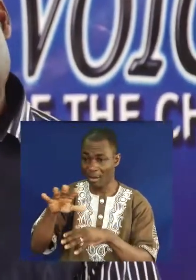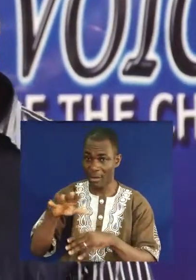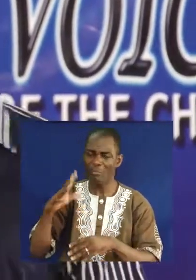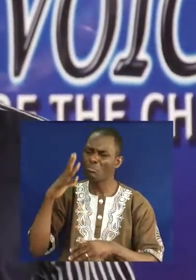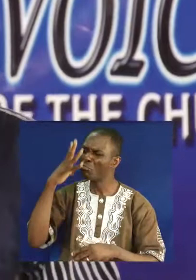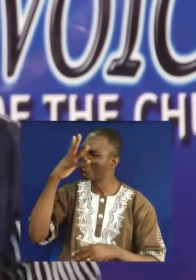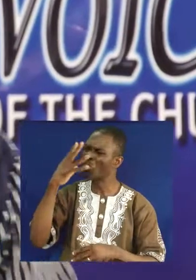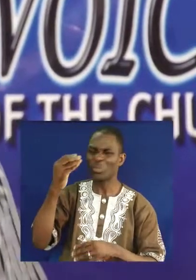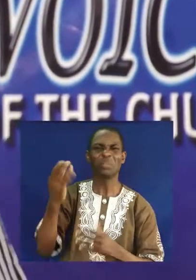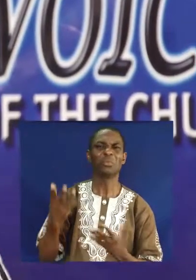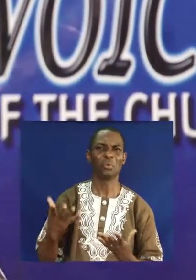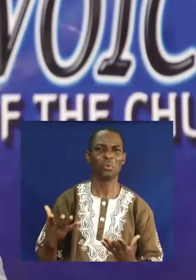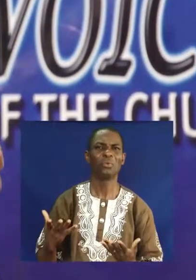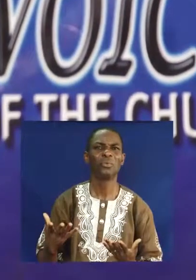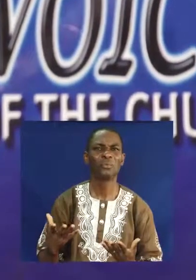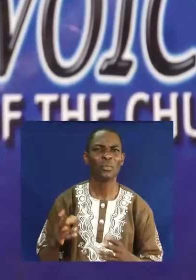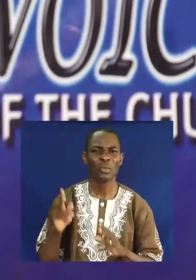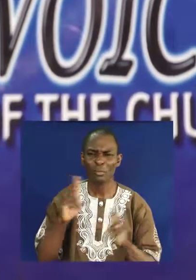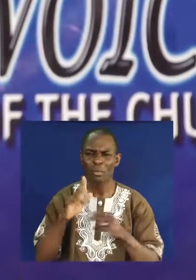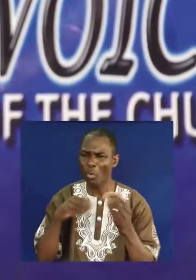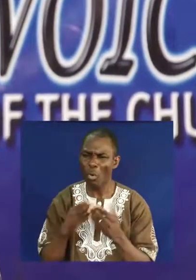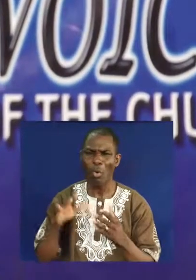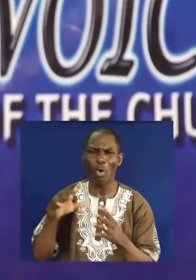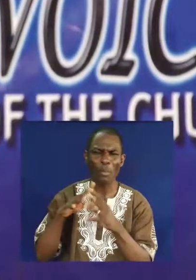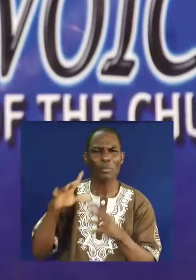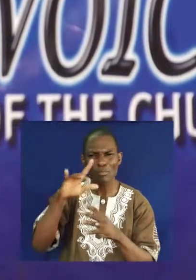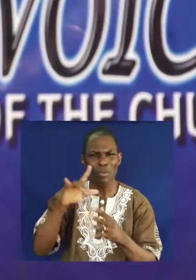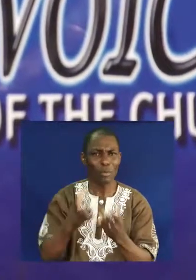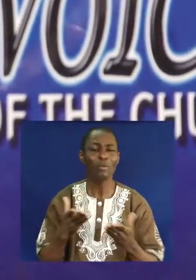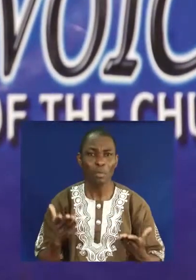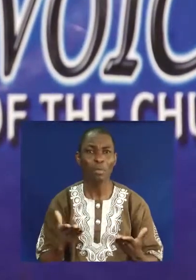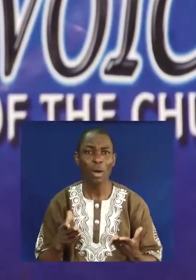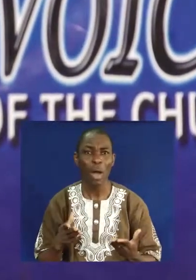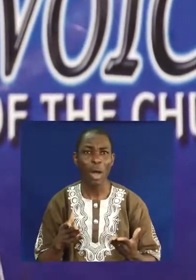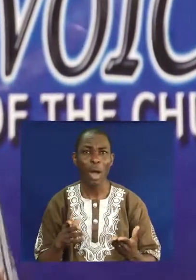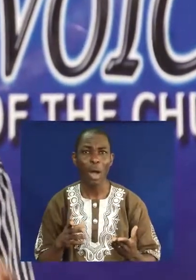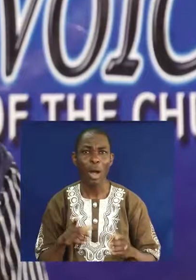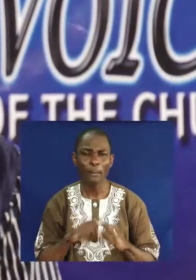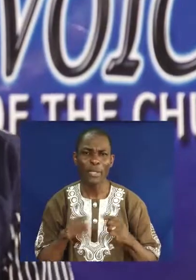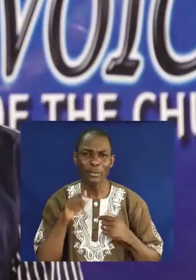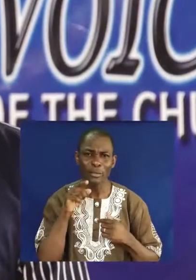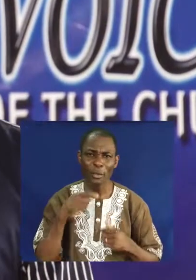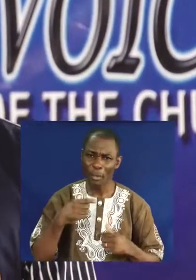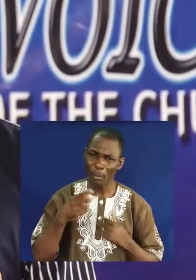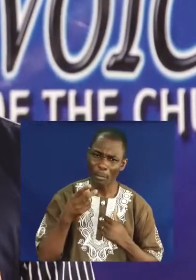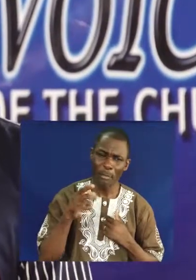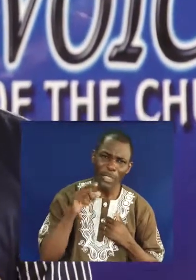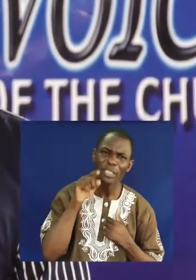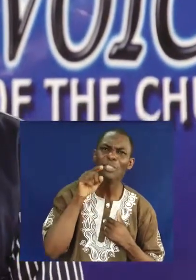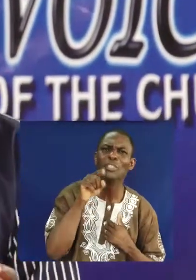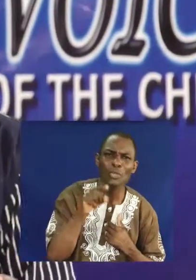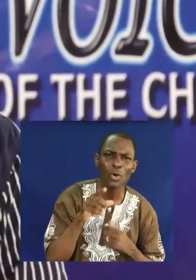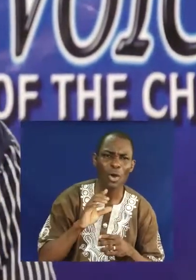ye nananom ehwe guye adinya oman eto ho emai 28th February